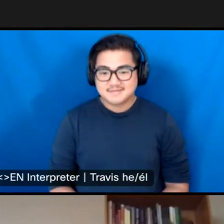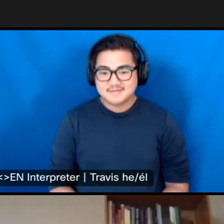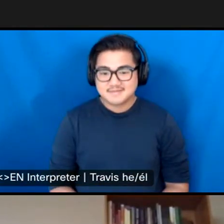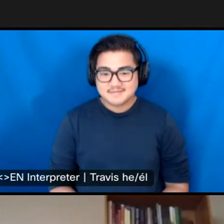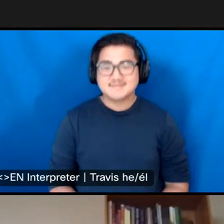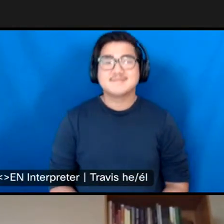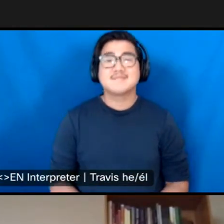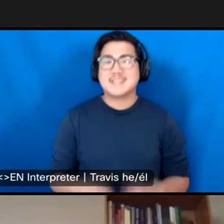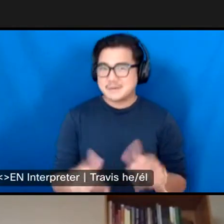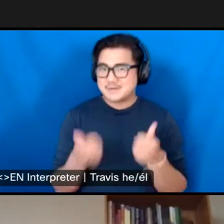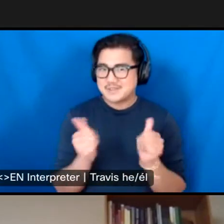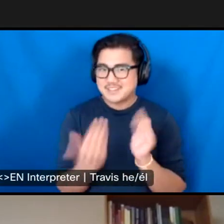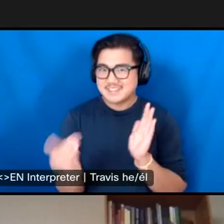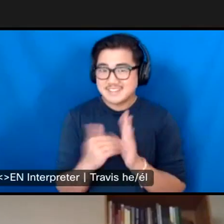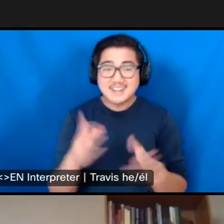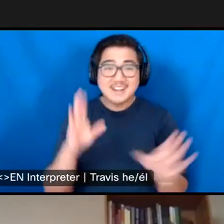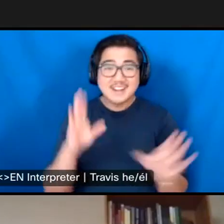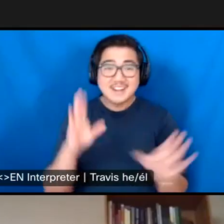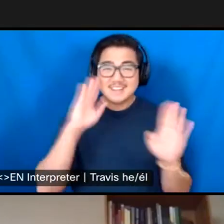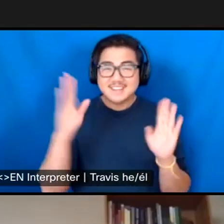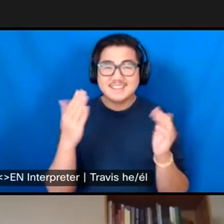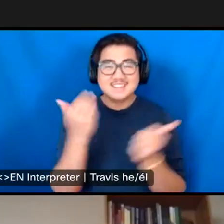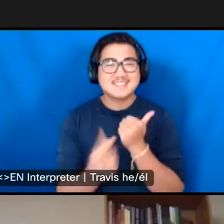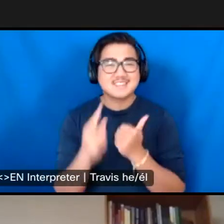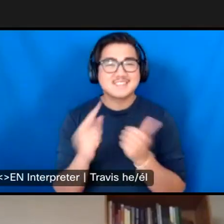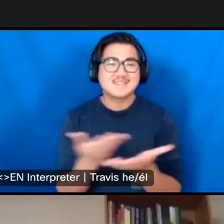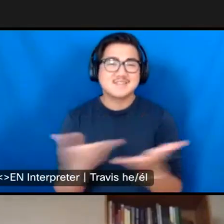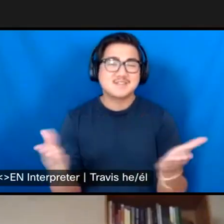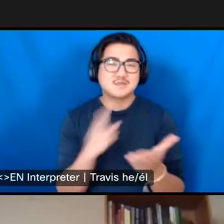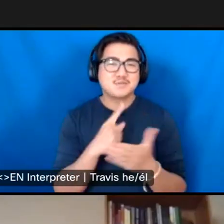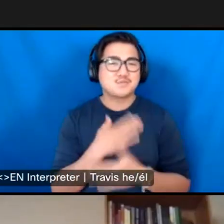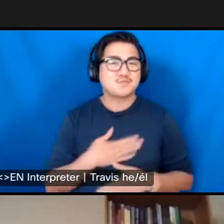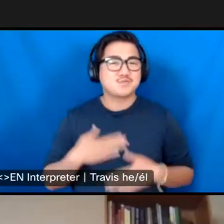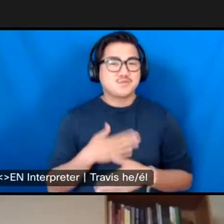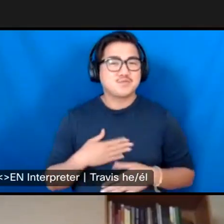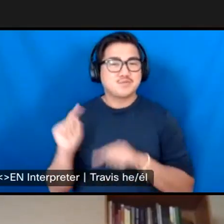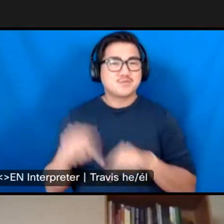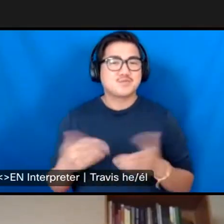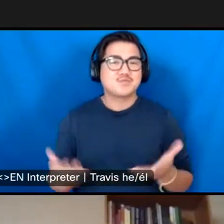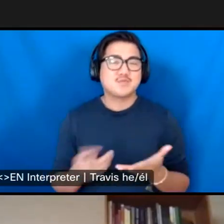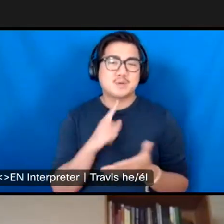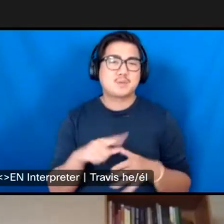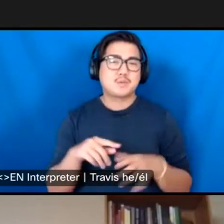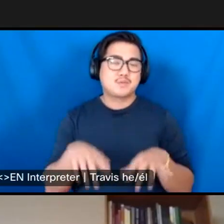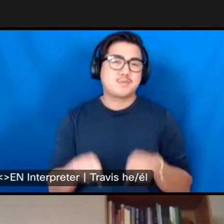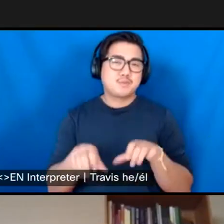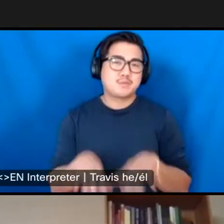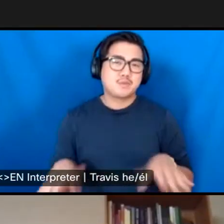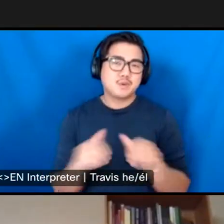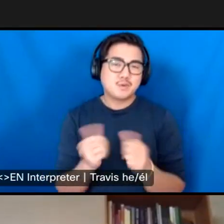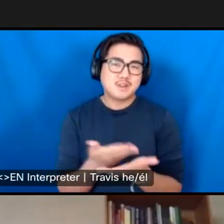Try this again. Hello, hello, all. It is a pleasure to be here and be able to hold space with you all.